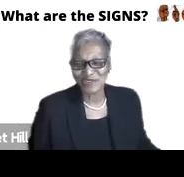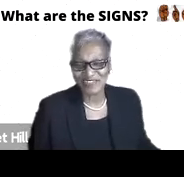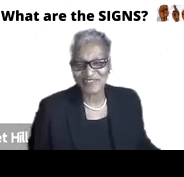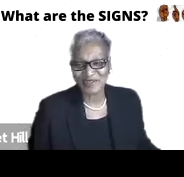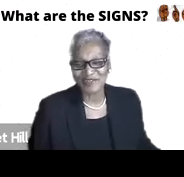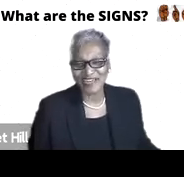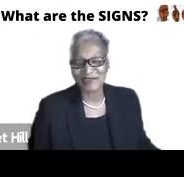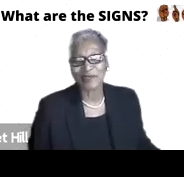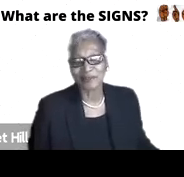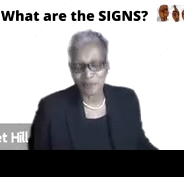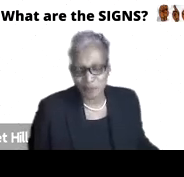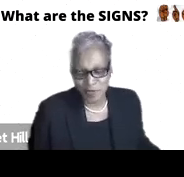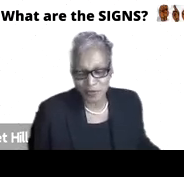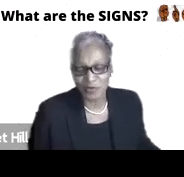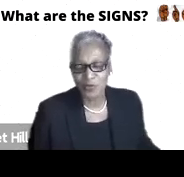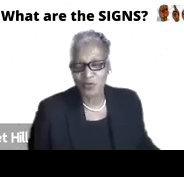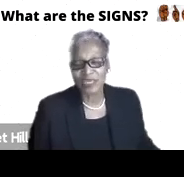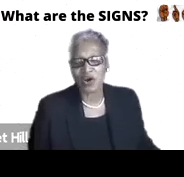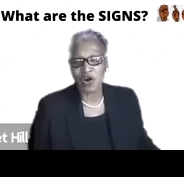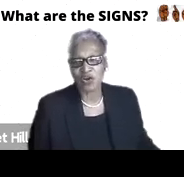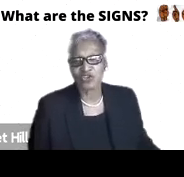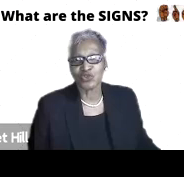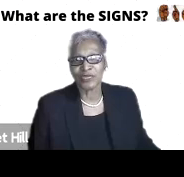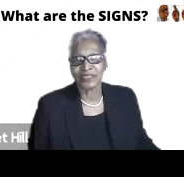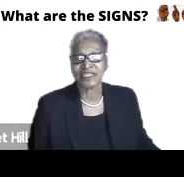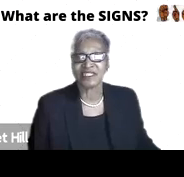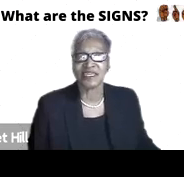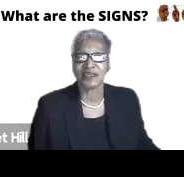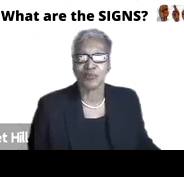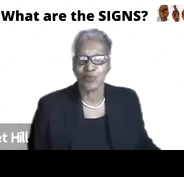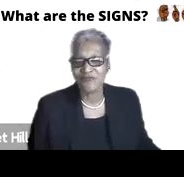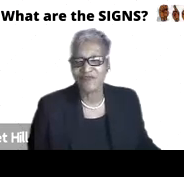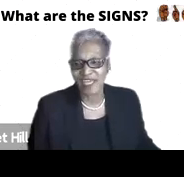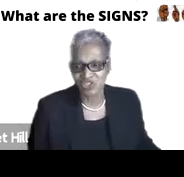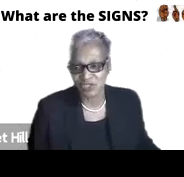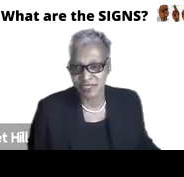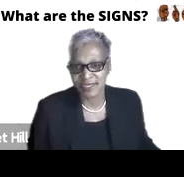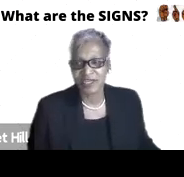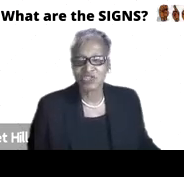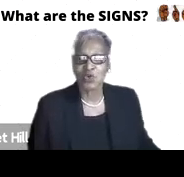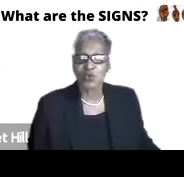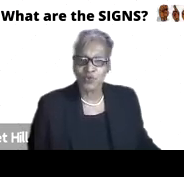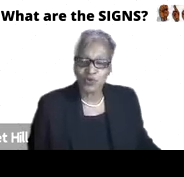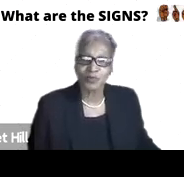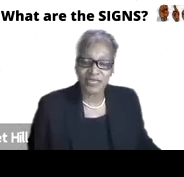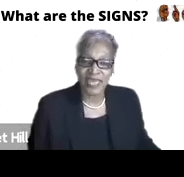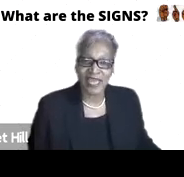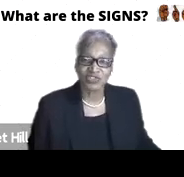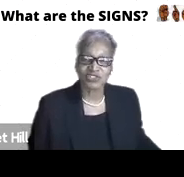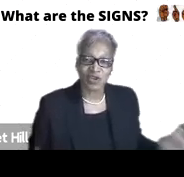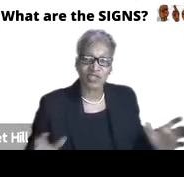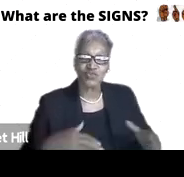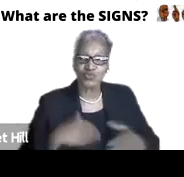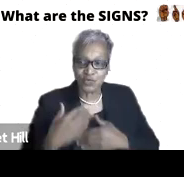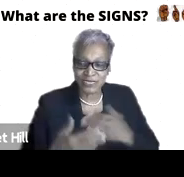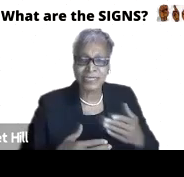I think you all did very great. But remember, we are doing this in a brief fashion. So we will be